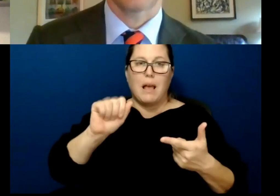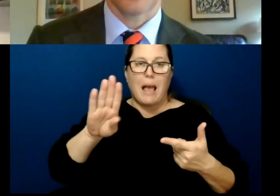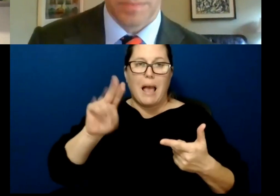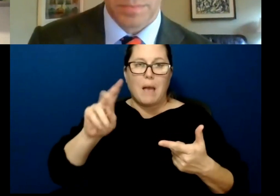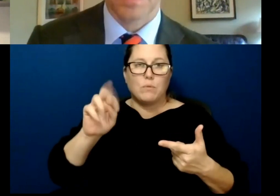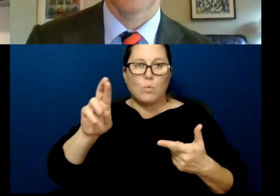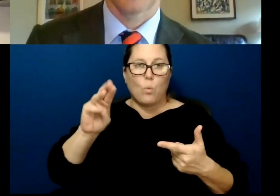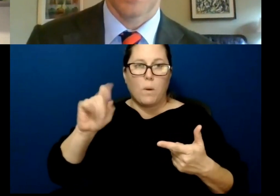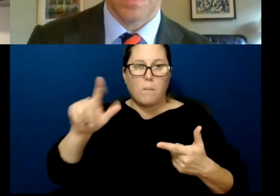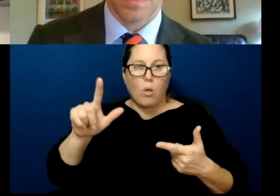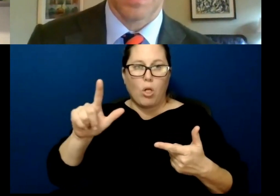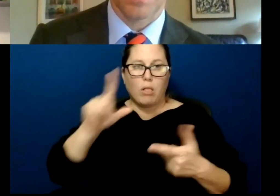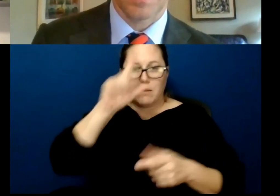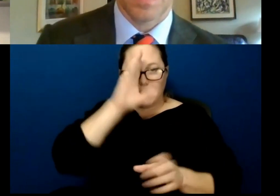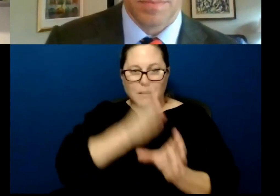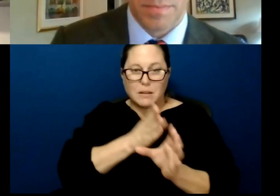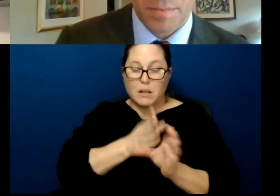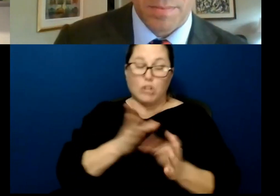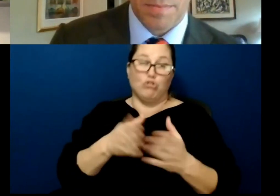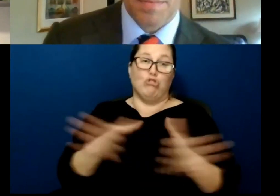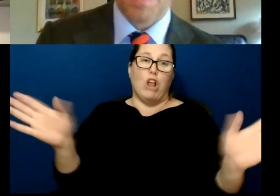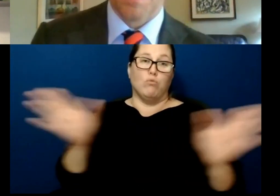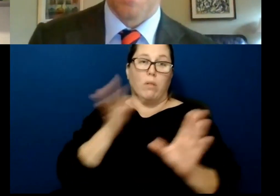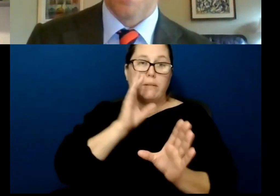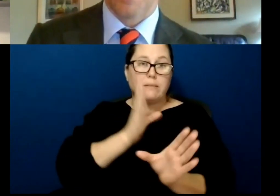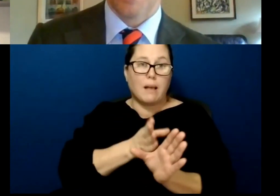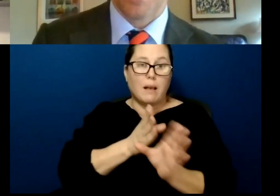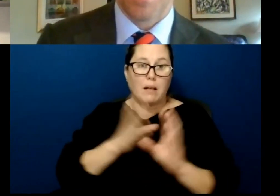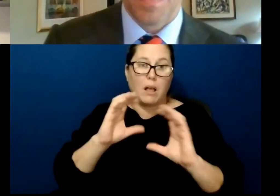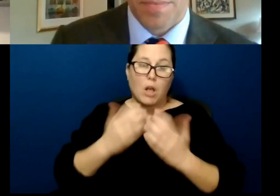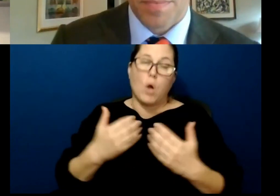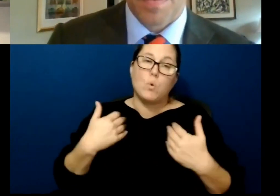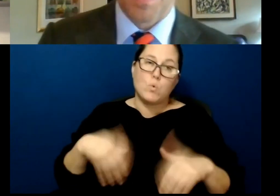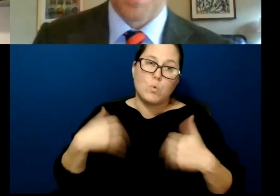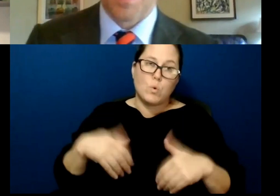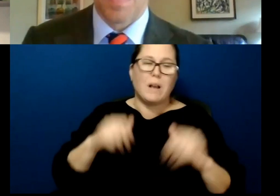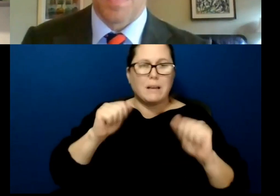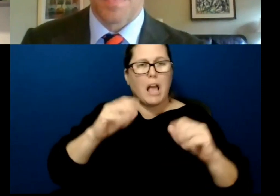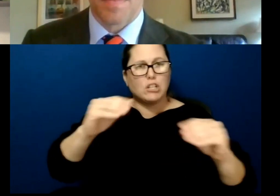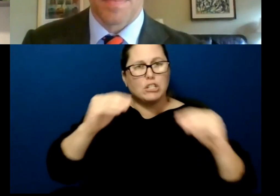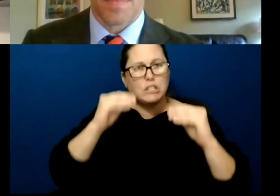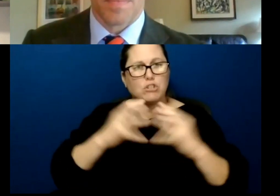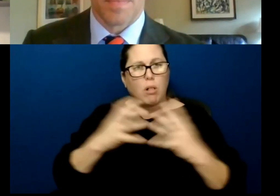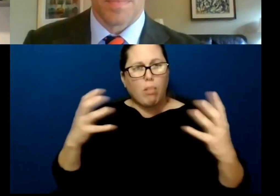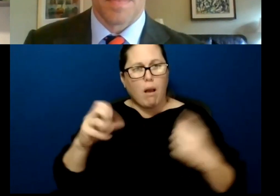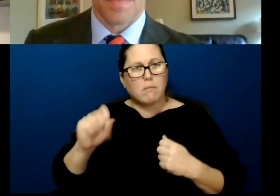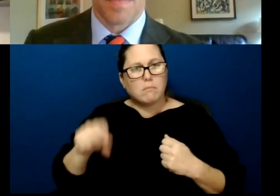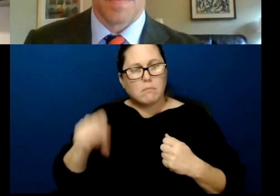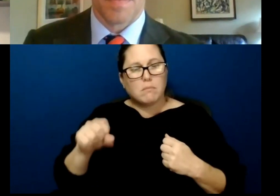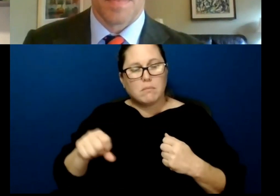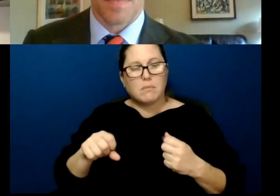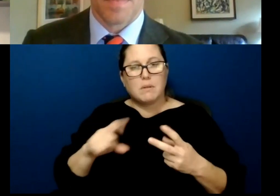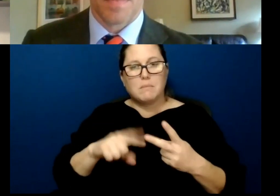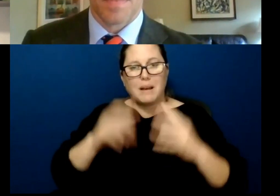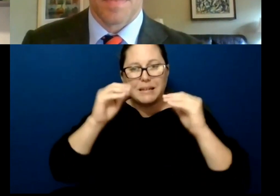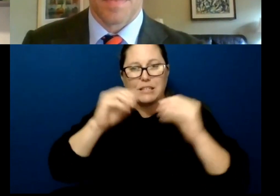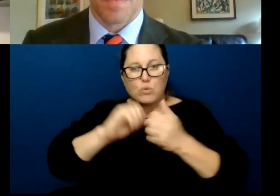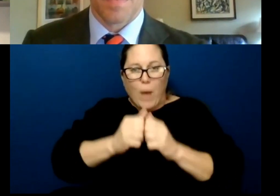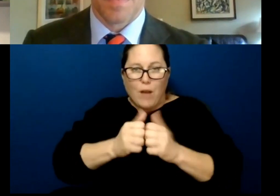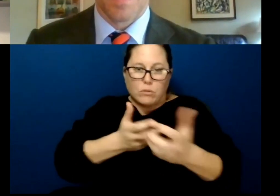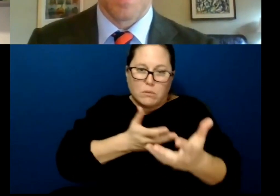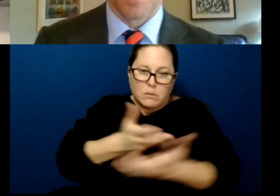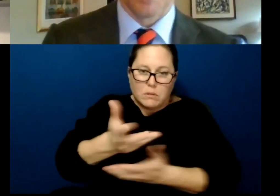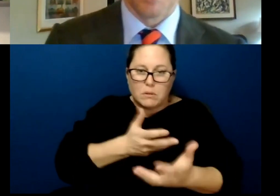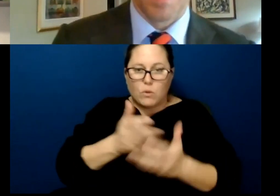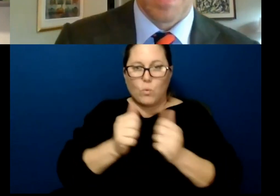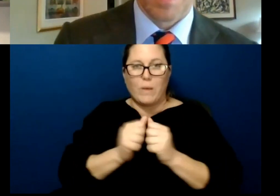psych. I think psychology classes can, one, teach you a lot, but two, it teaches you how to interact with people,